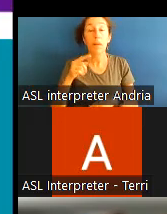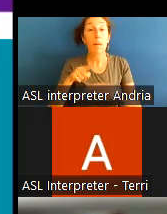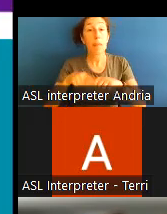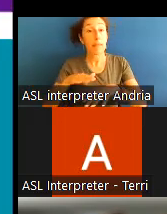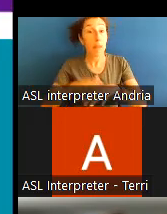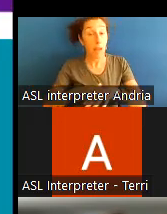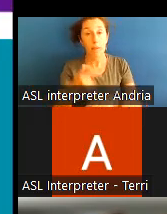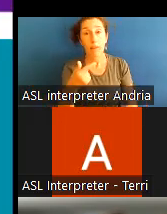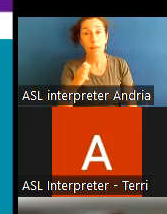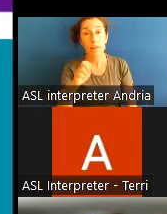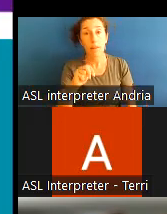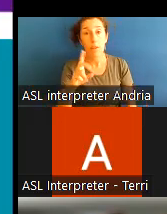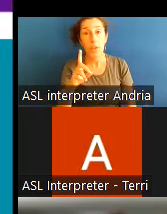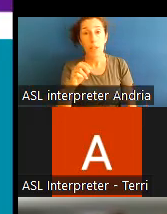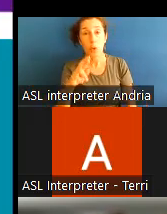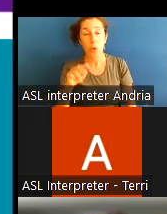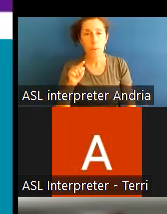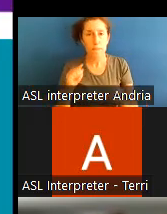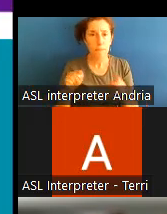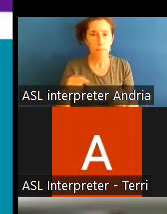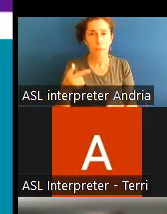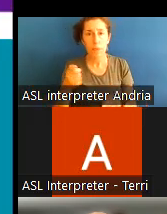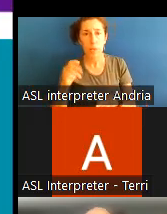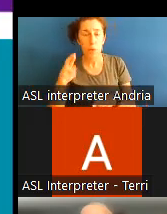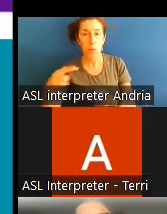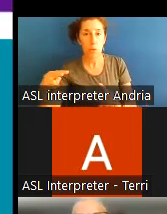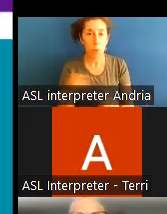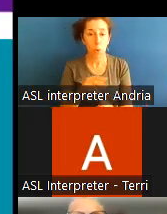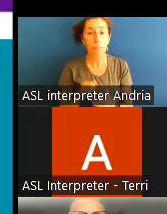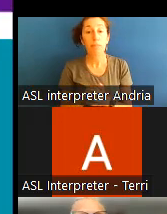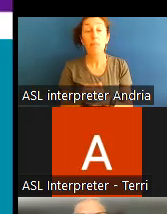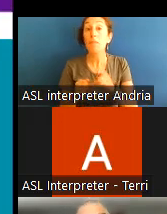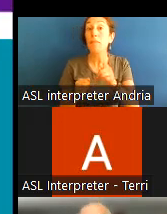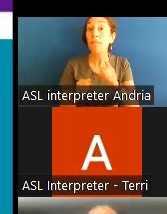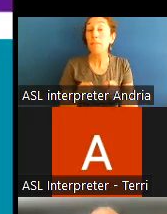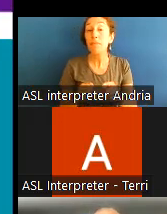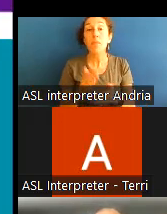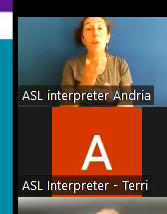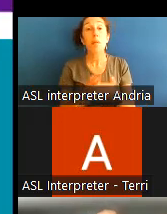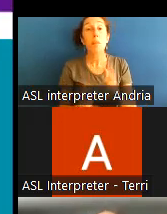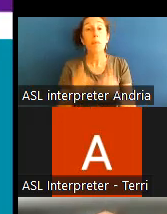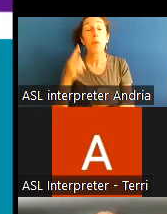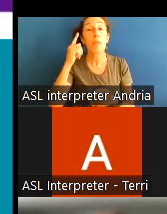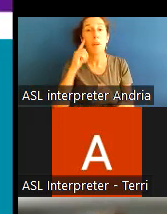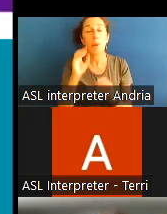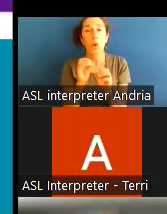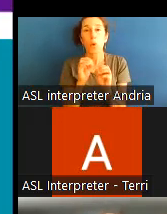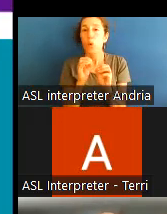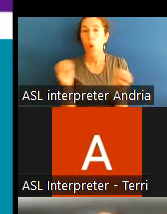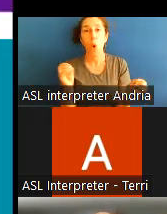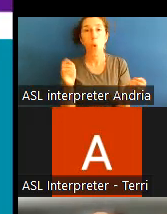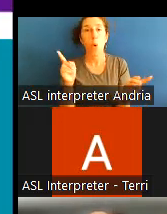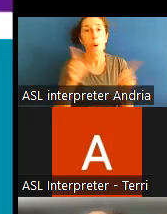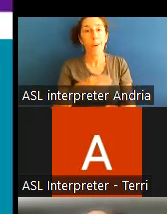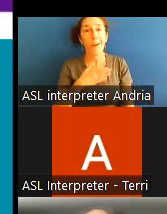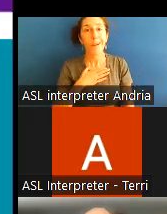And yeah, no consent required, right? No consent is required. We're in a relationship, we're married, you agreed to something once,